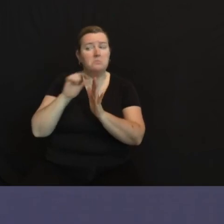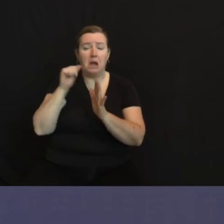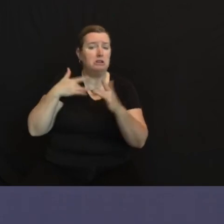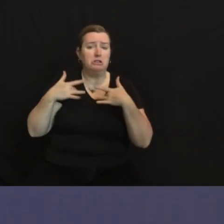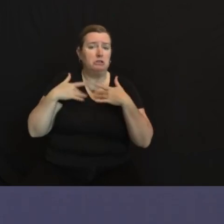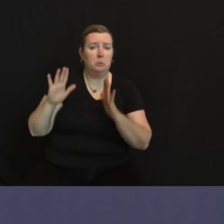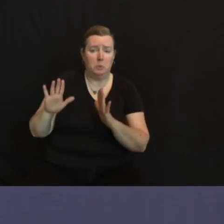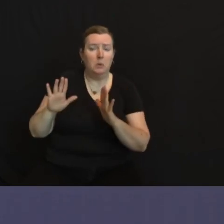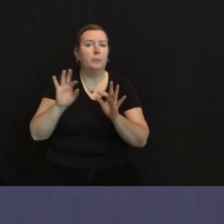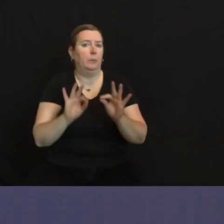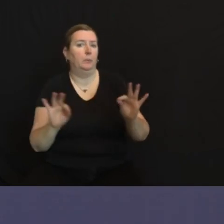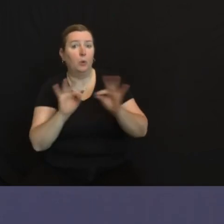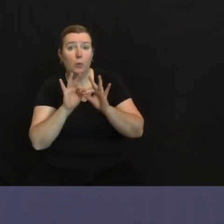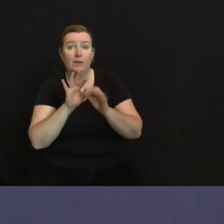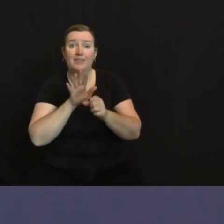minute.